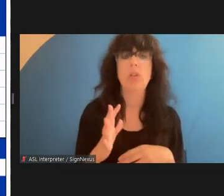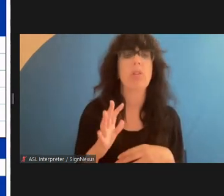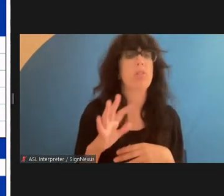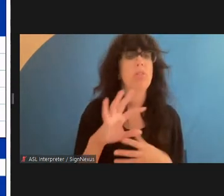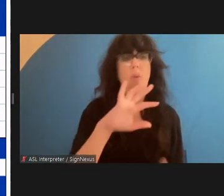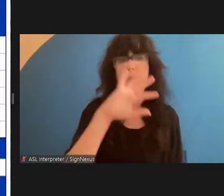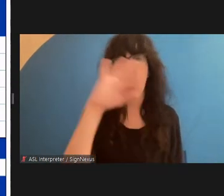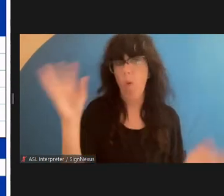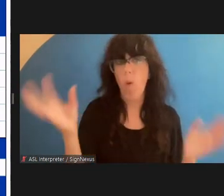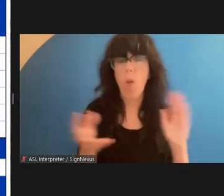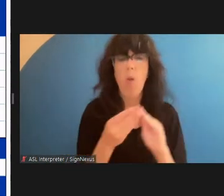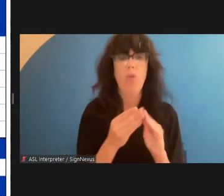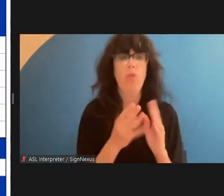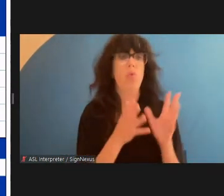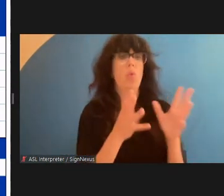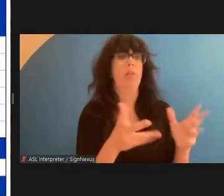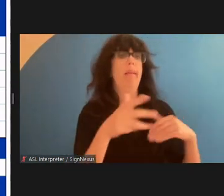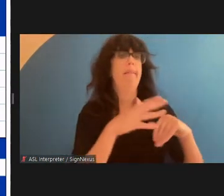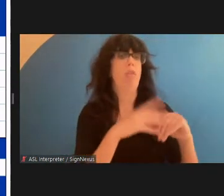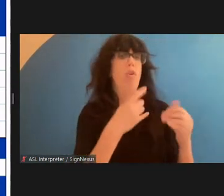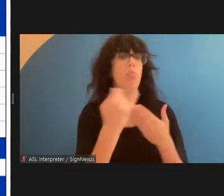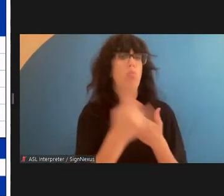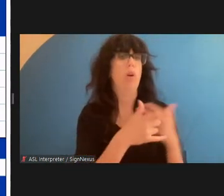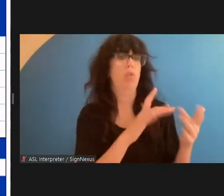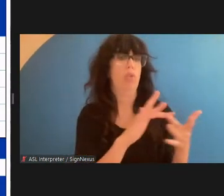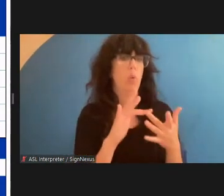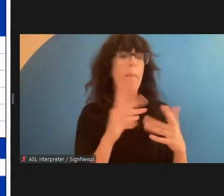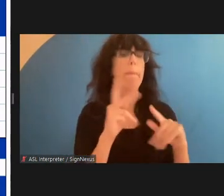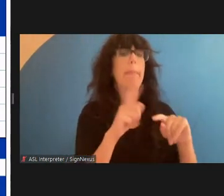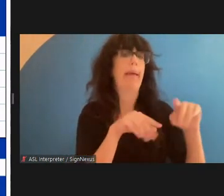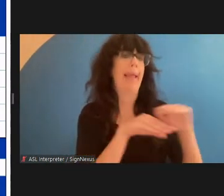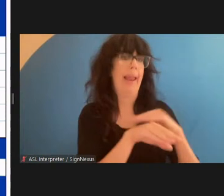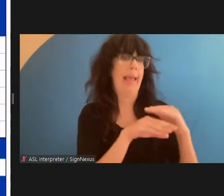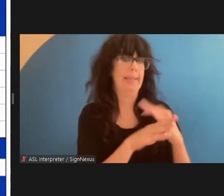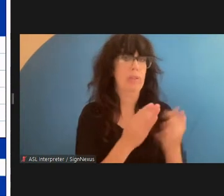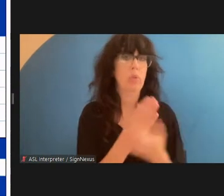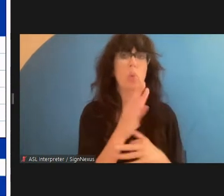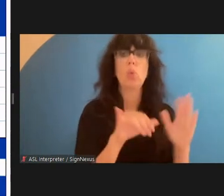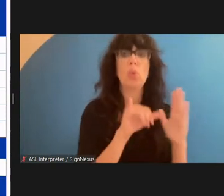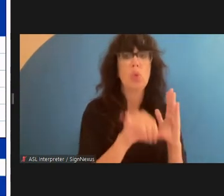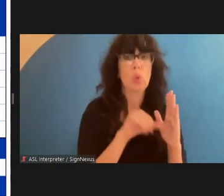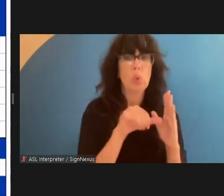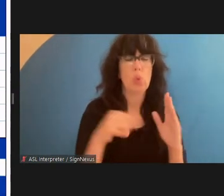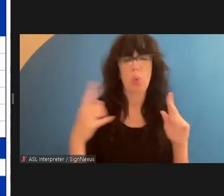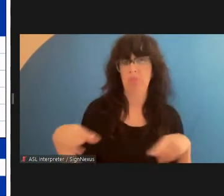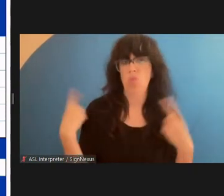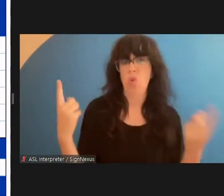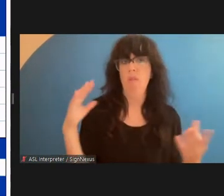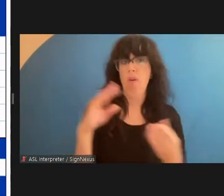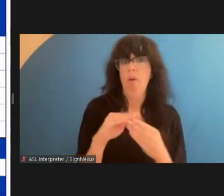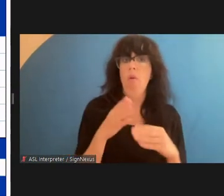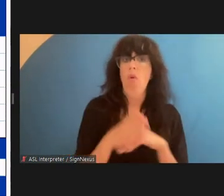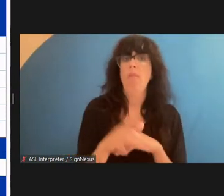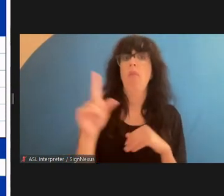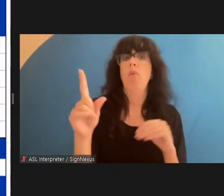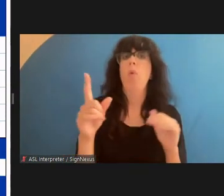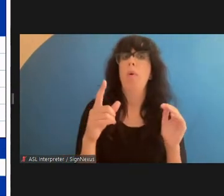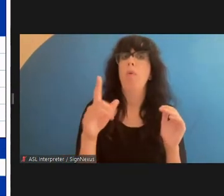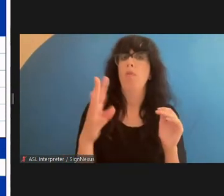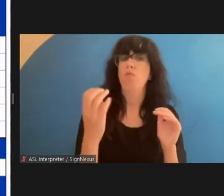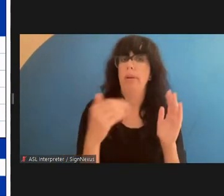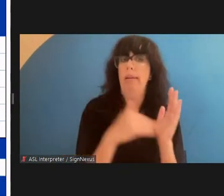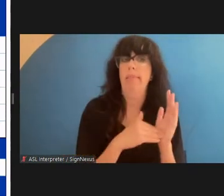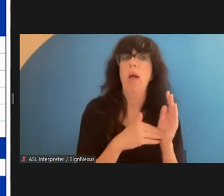sessions were left on our project website and people could access them through youtube to date we've had over 14 000 views and we've